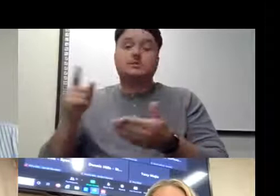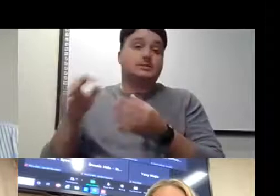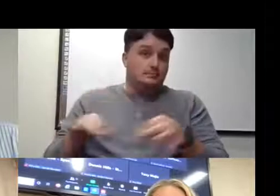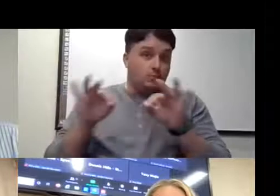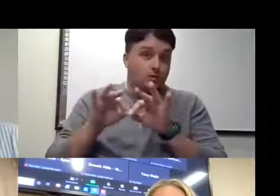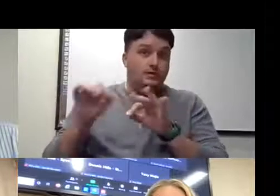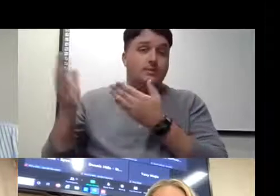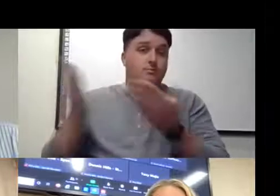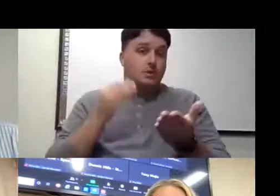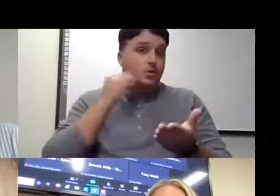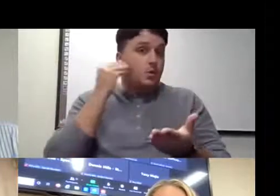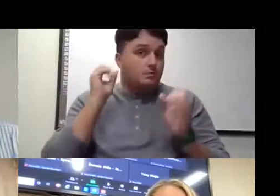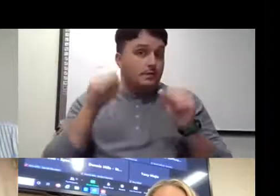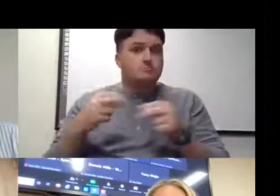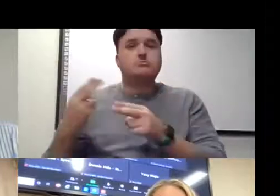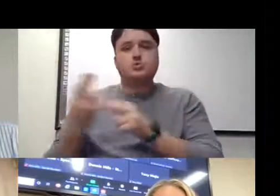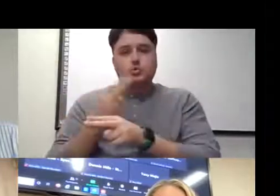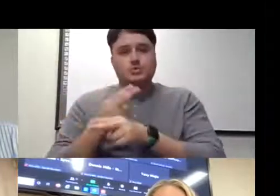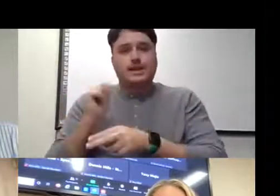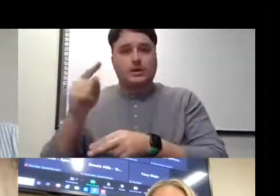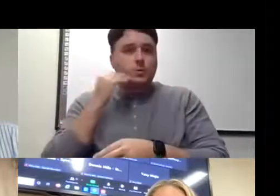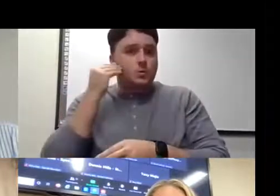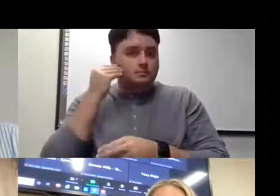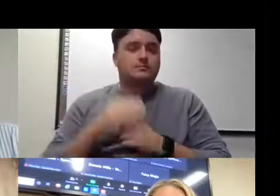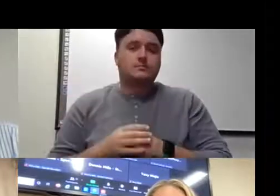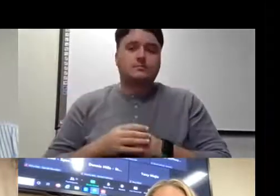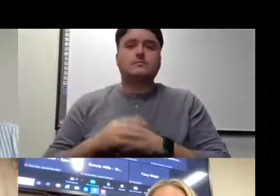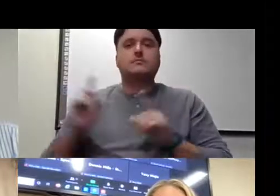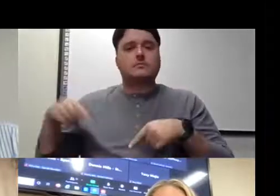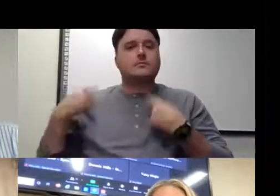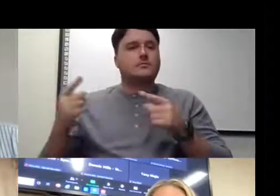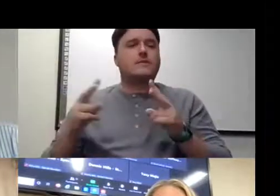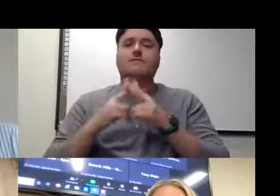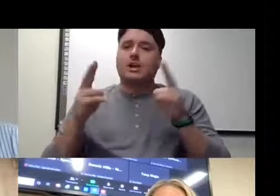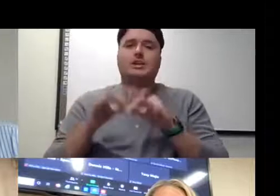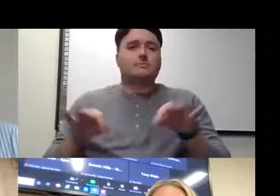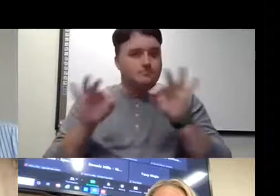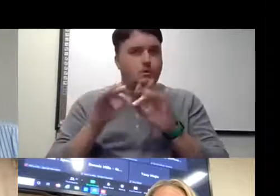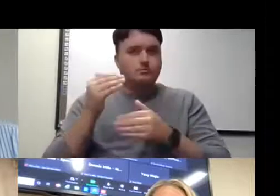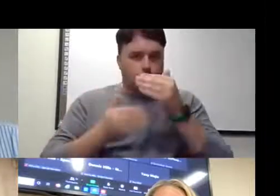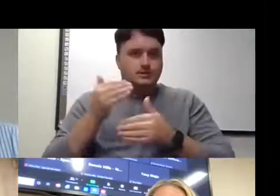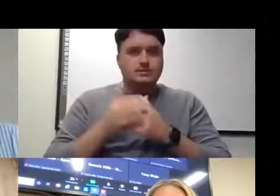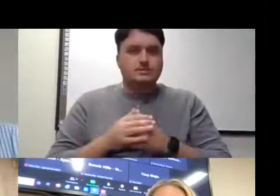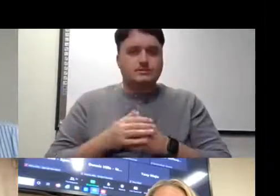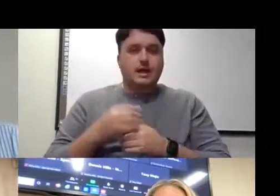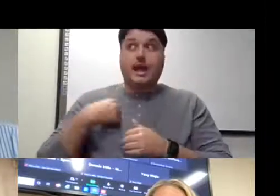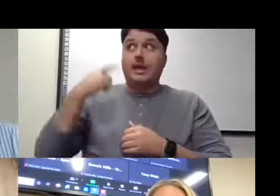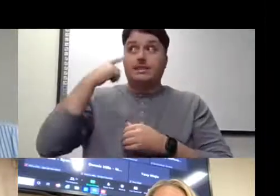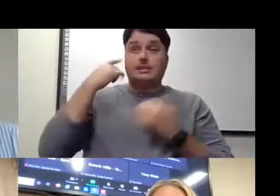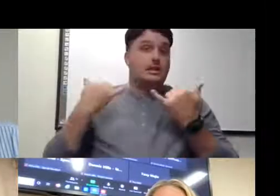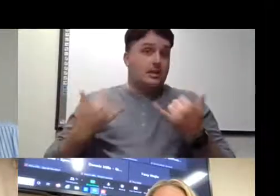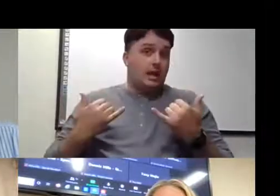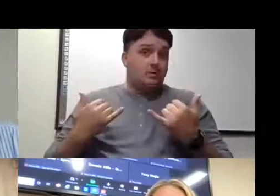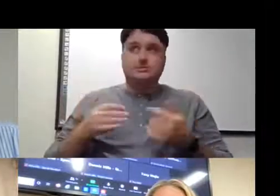can bring home and use at home. So it's been an incredibly important process. I think by now, certainly